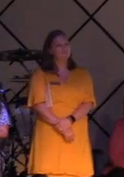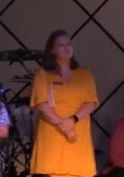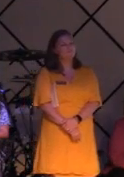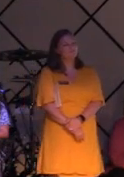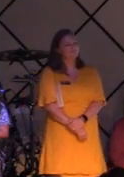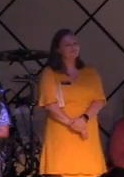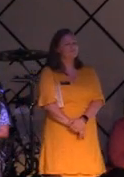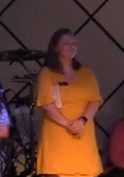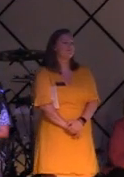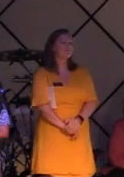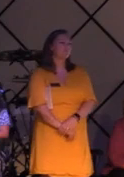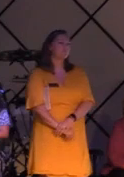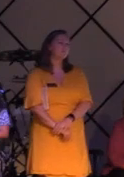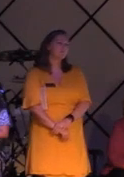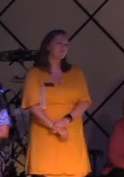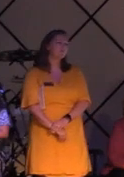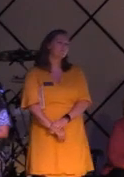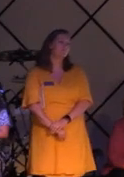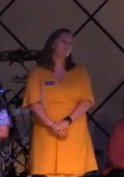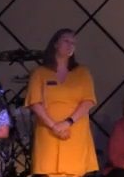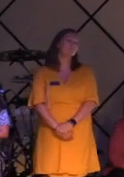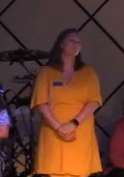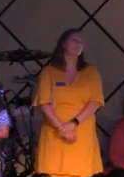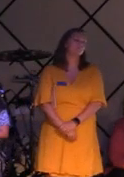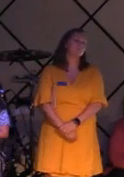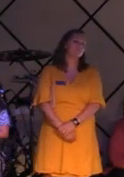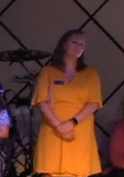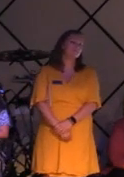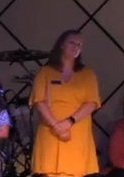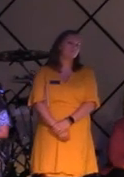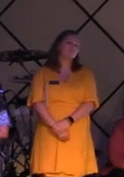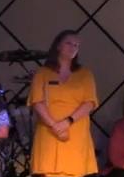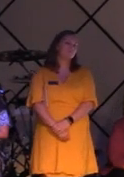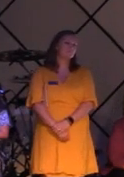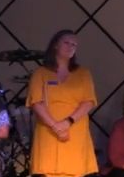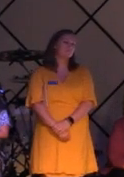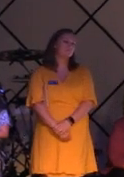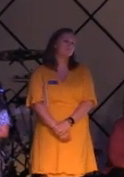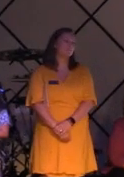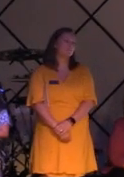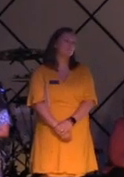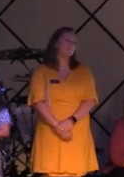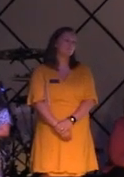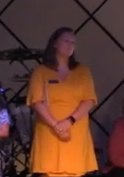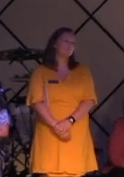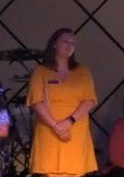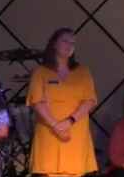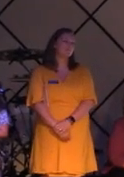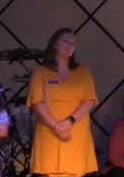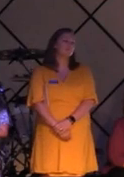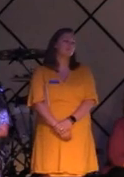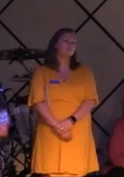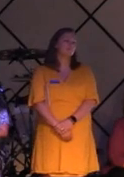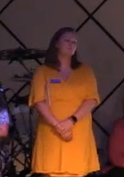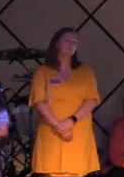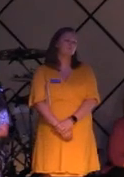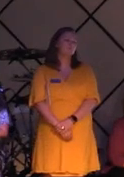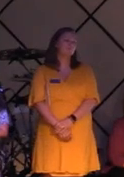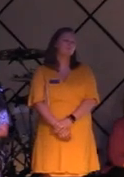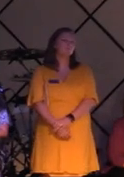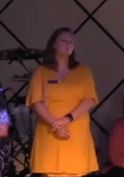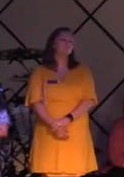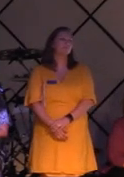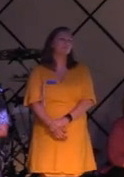Thank you. Since our founding, Canine Companions has been proud to place our assistance dogs